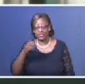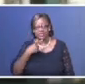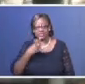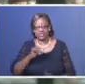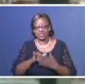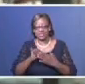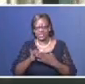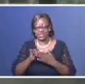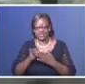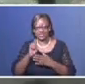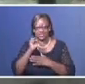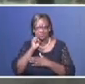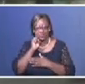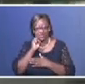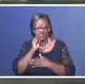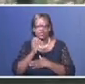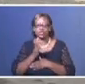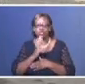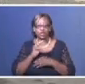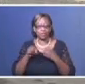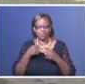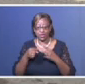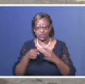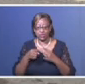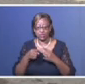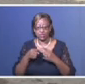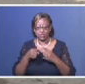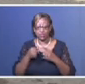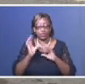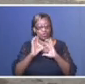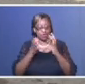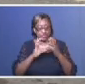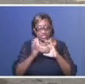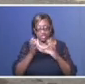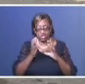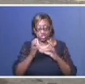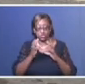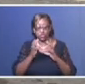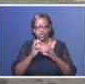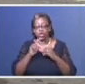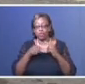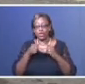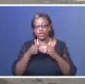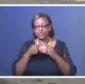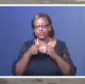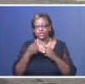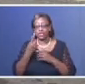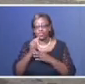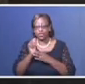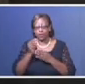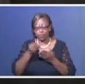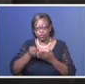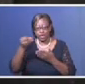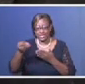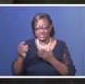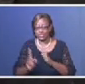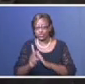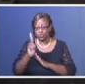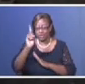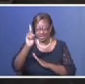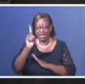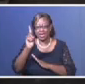reporters. Her comments on the heels of a reignited conversation on supermarket price hikes exacerbated by